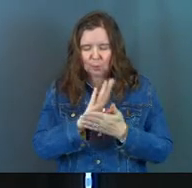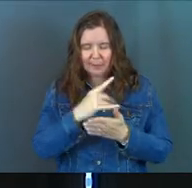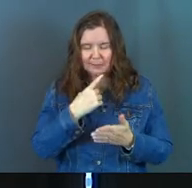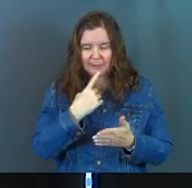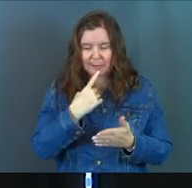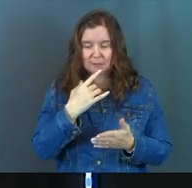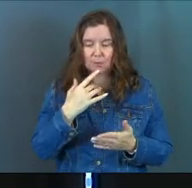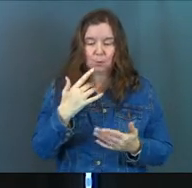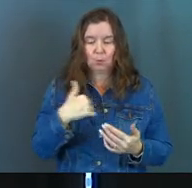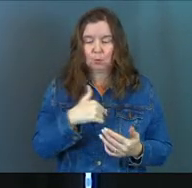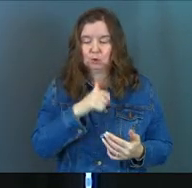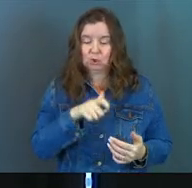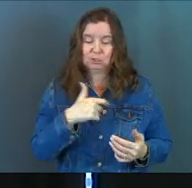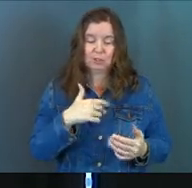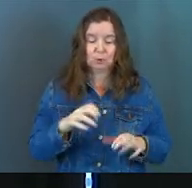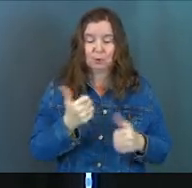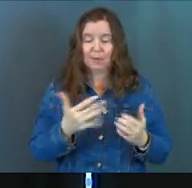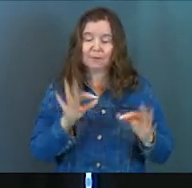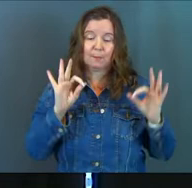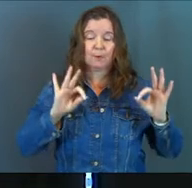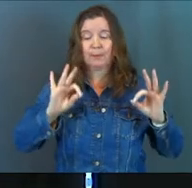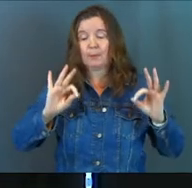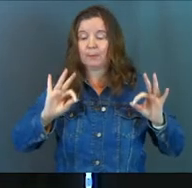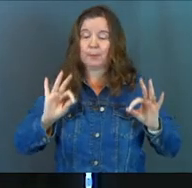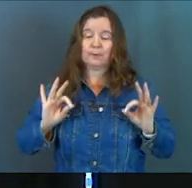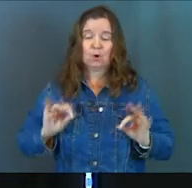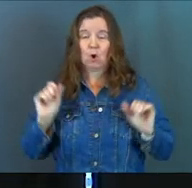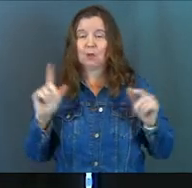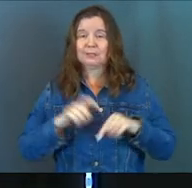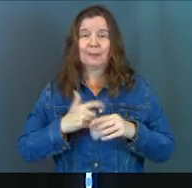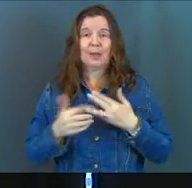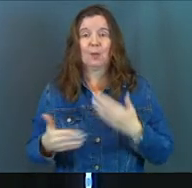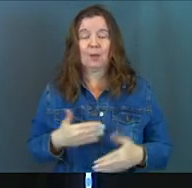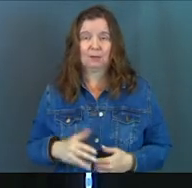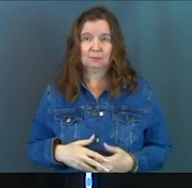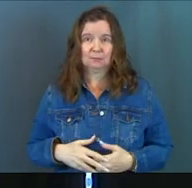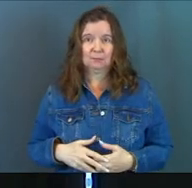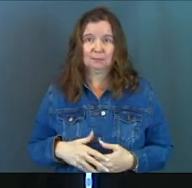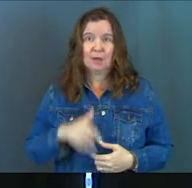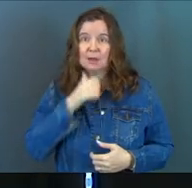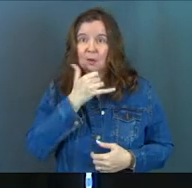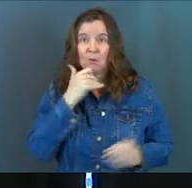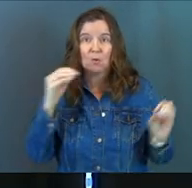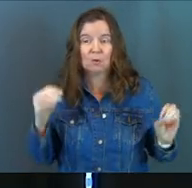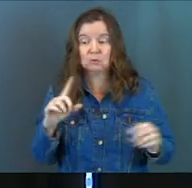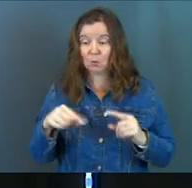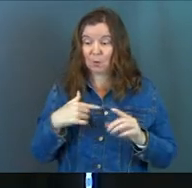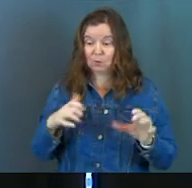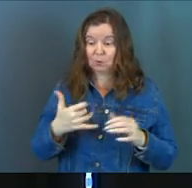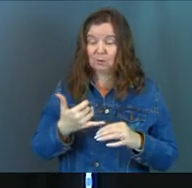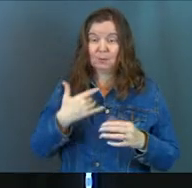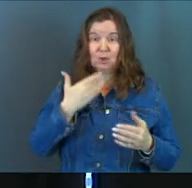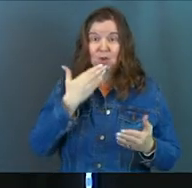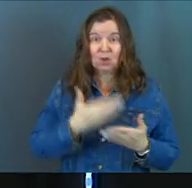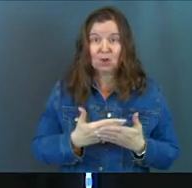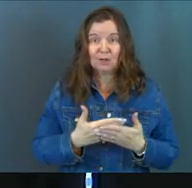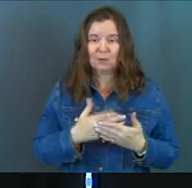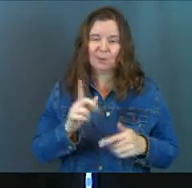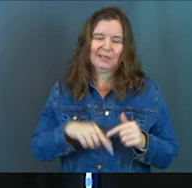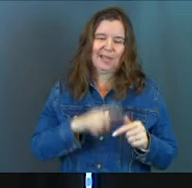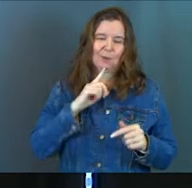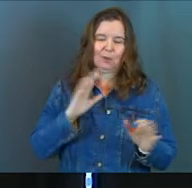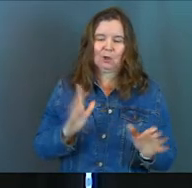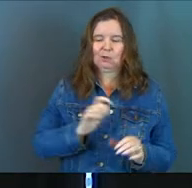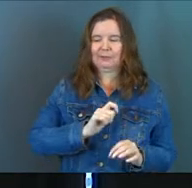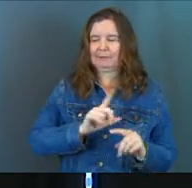that says, you know, we should just be doing everything perfectly for Jesus all the time anyway. And so whenever we do something good, we can't